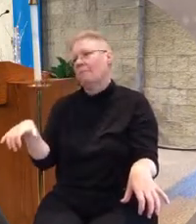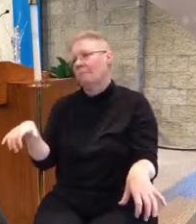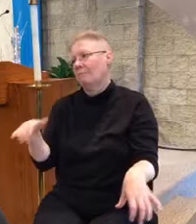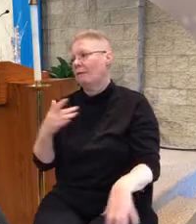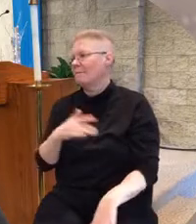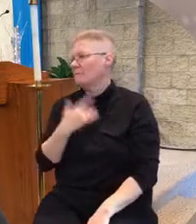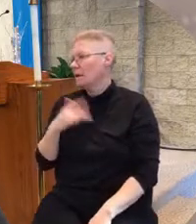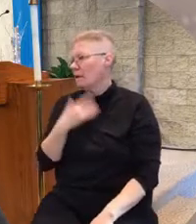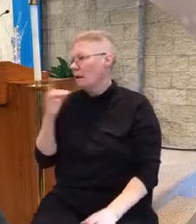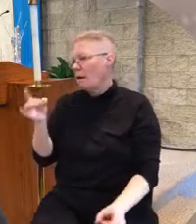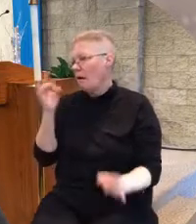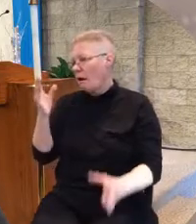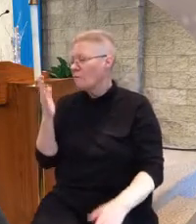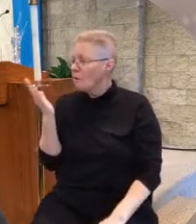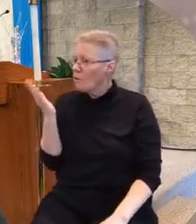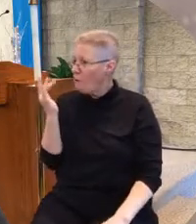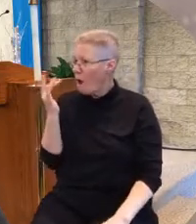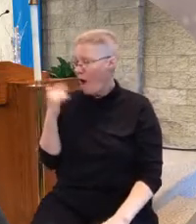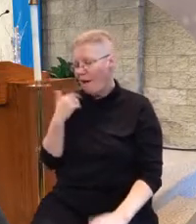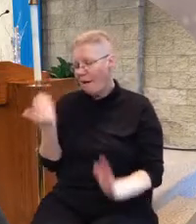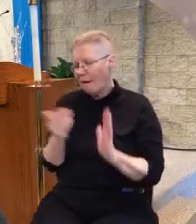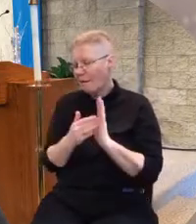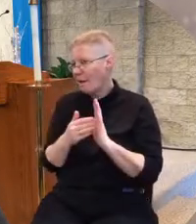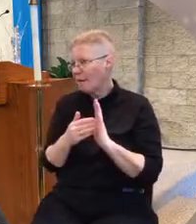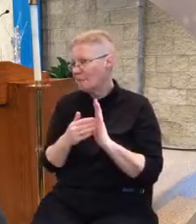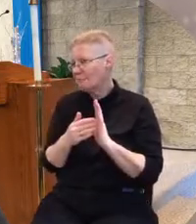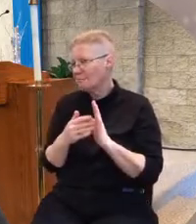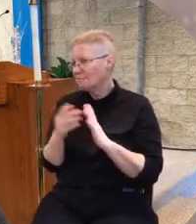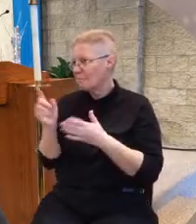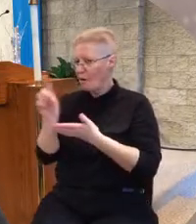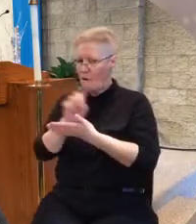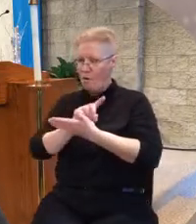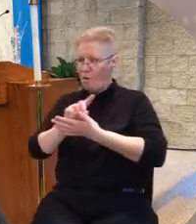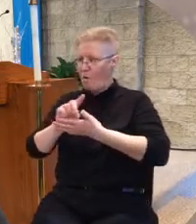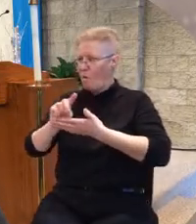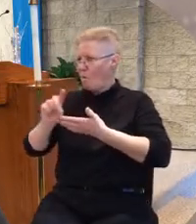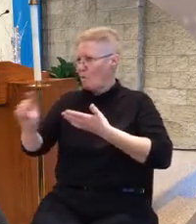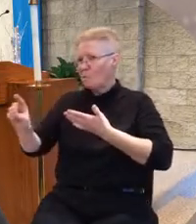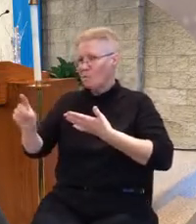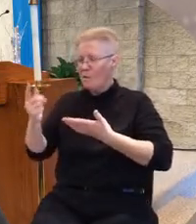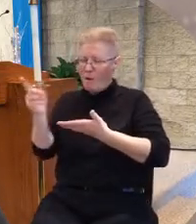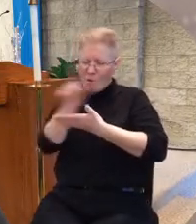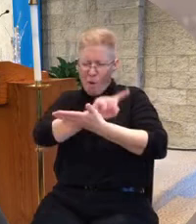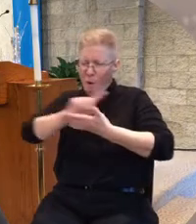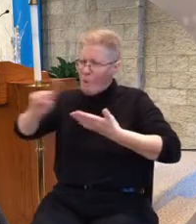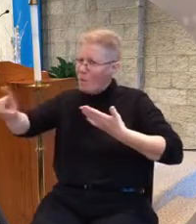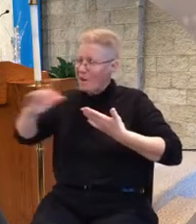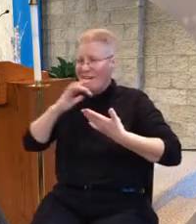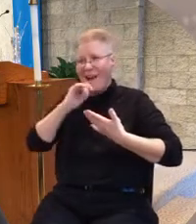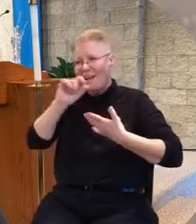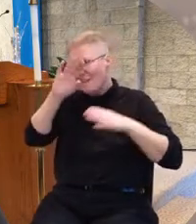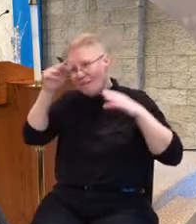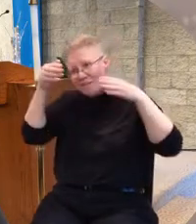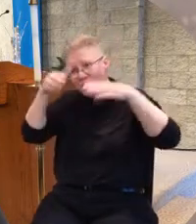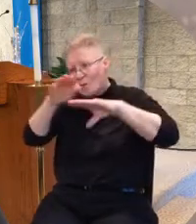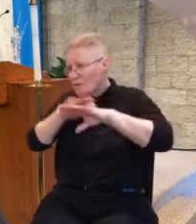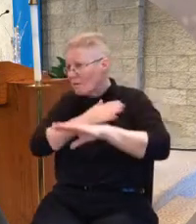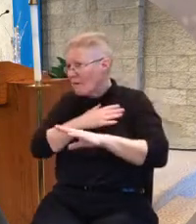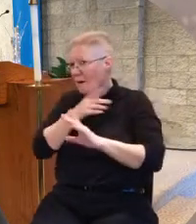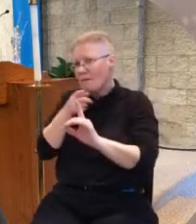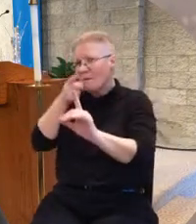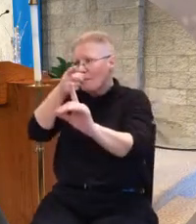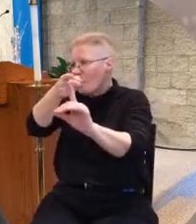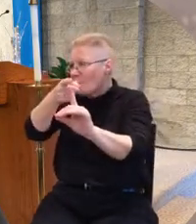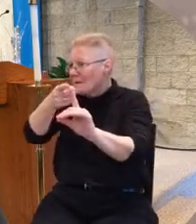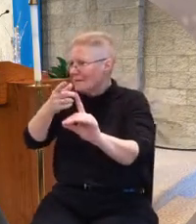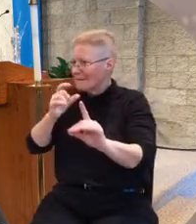Feeling horrible because I have, again, gone a whole week without working on my purpose, without being home, and the